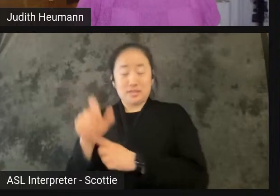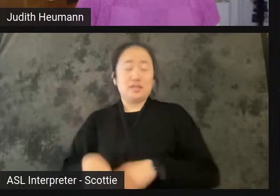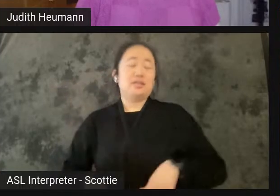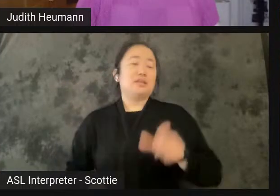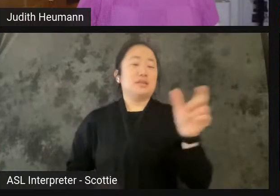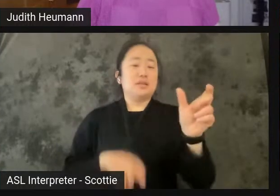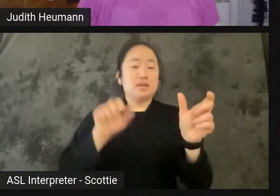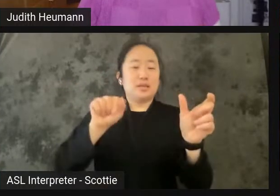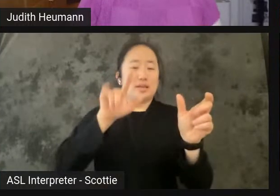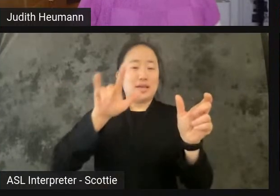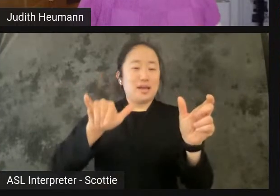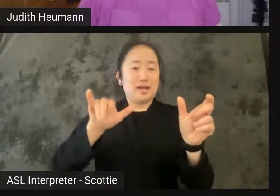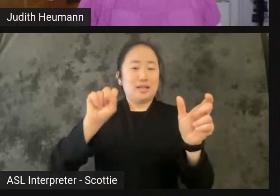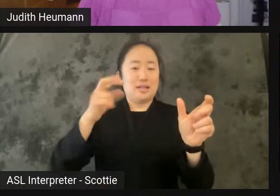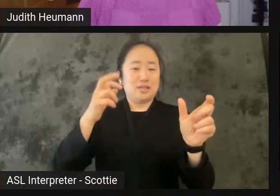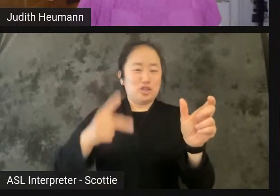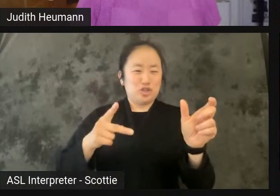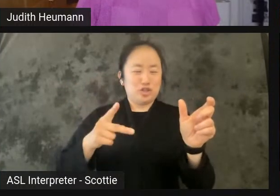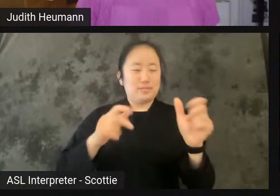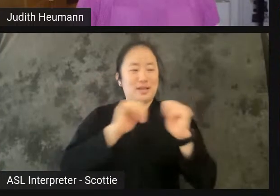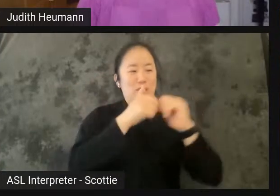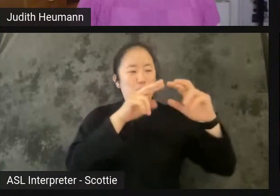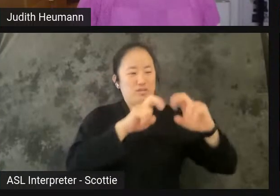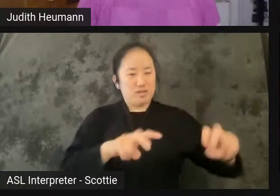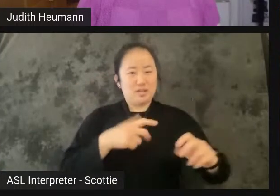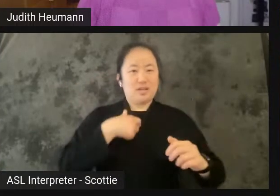gender and sexual orientation.